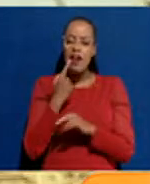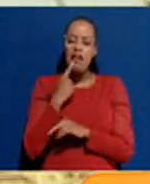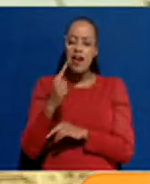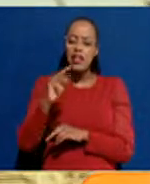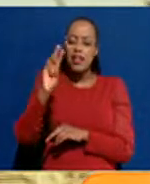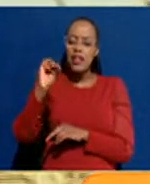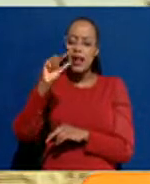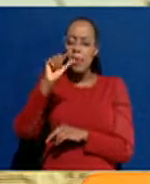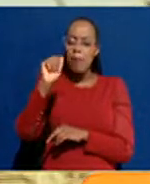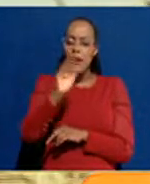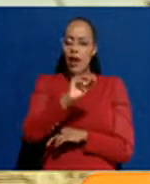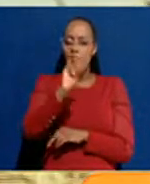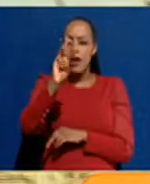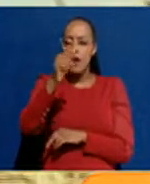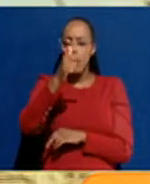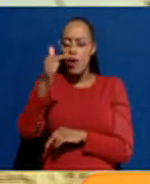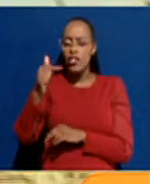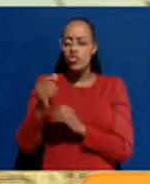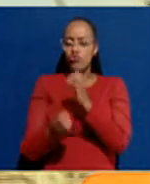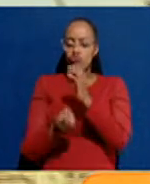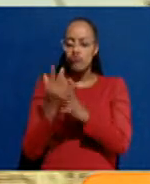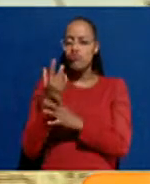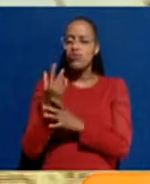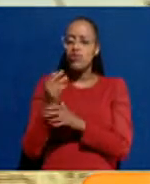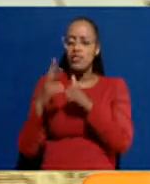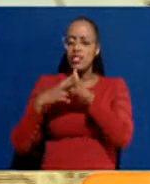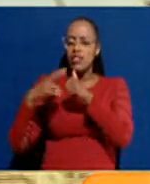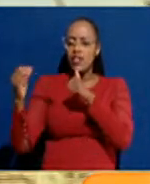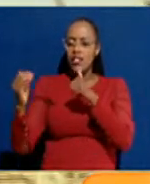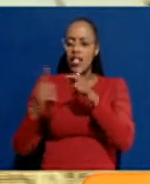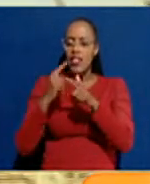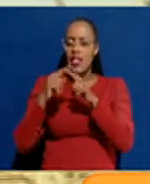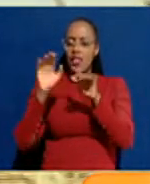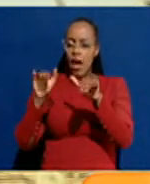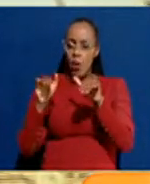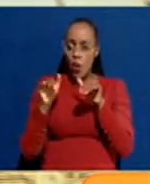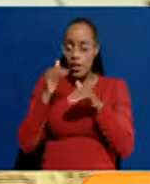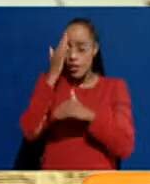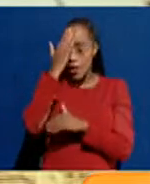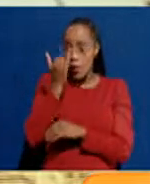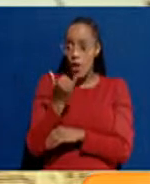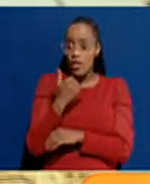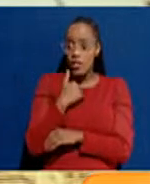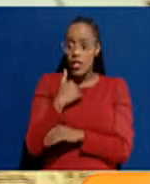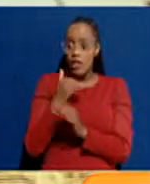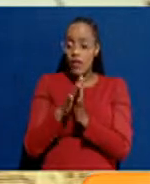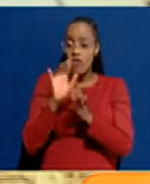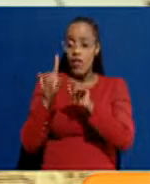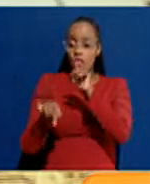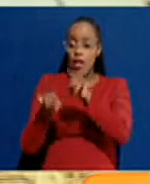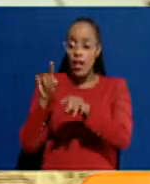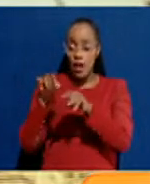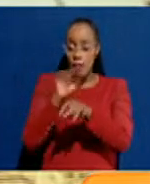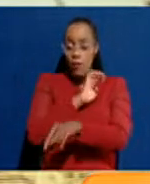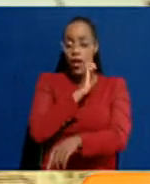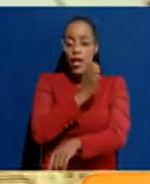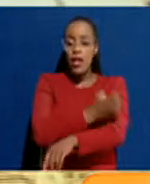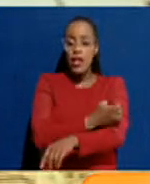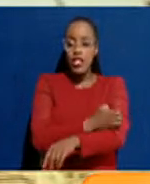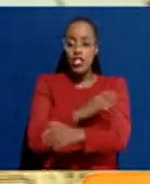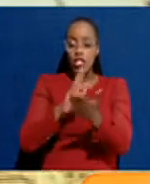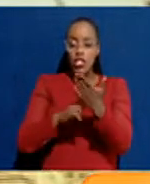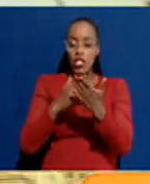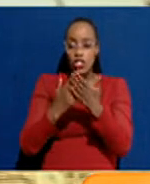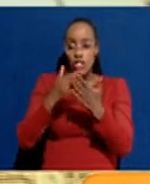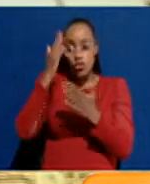you start generating it at 70. And these ones are waiting, and especially because of the what is called the variable energy resources. I think you do